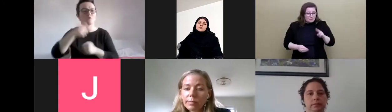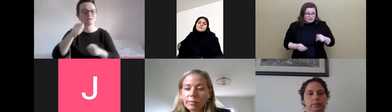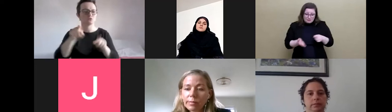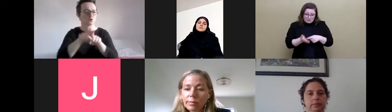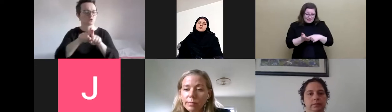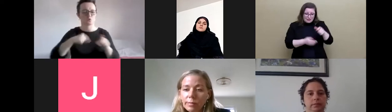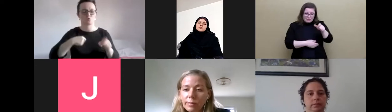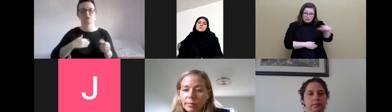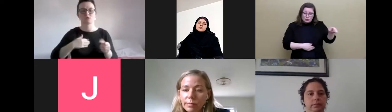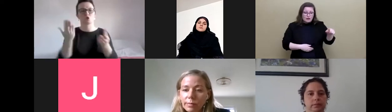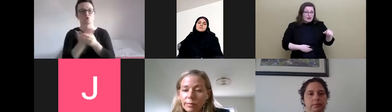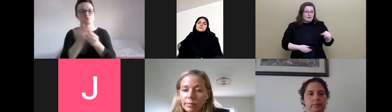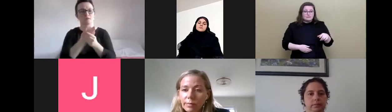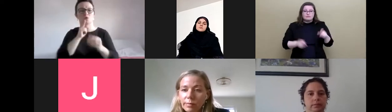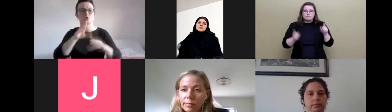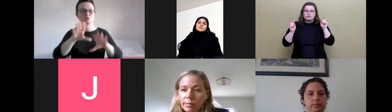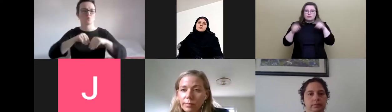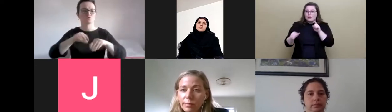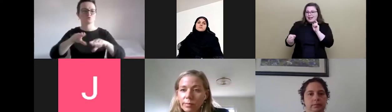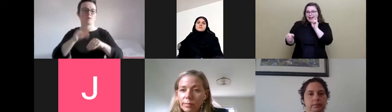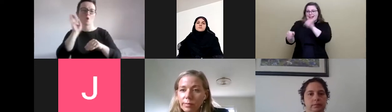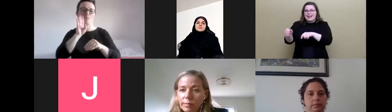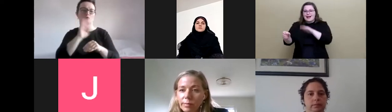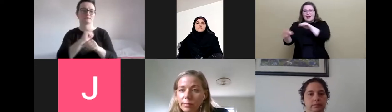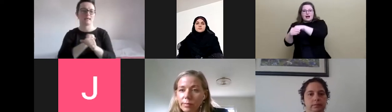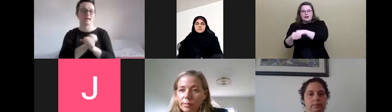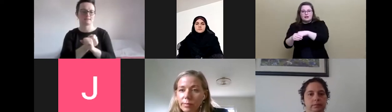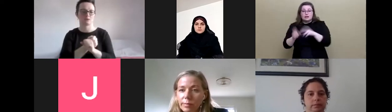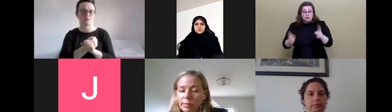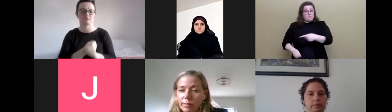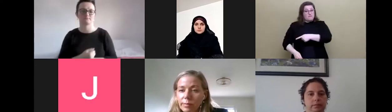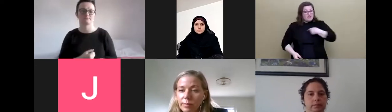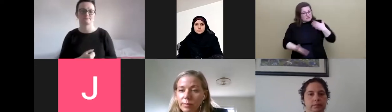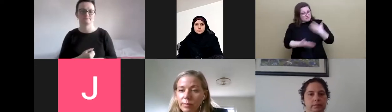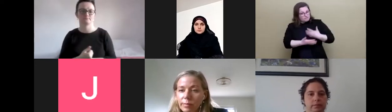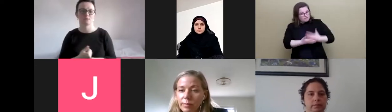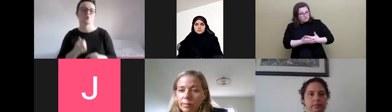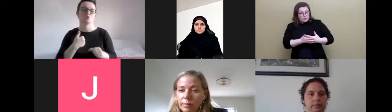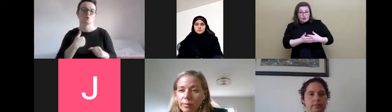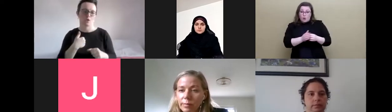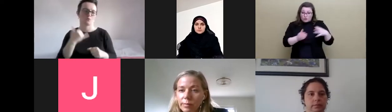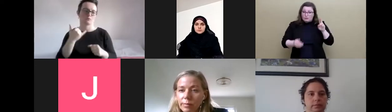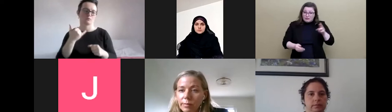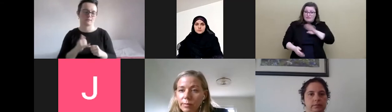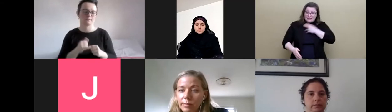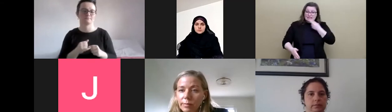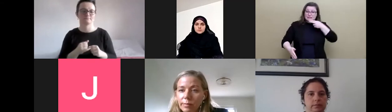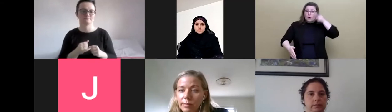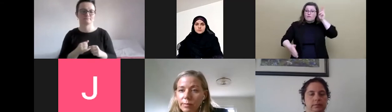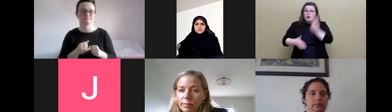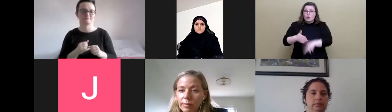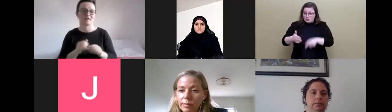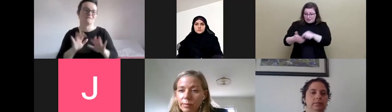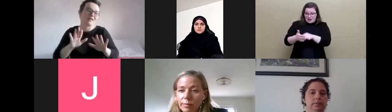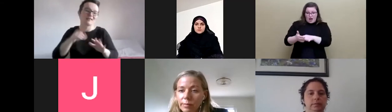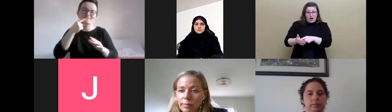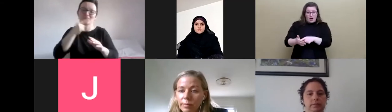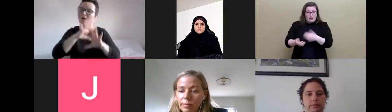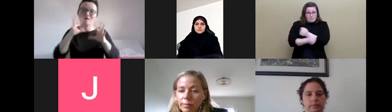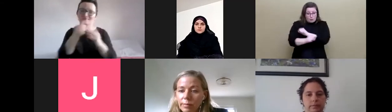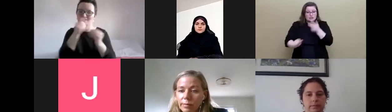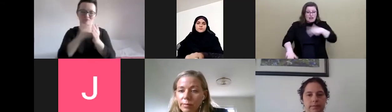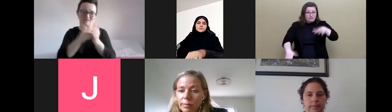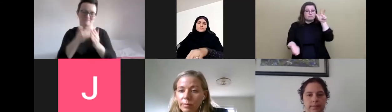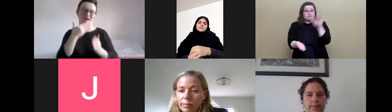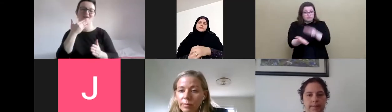the inclusion that we advocate for based on the conventions and some documents adopted in Bosnia and Herzegovina. That's all from me for now.